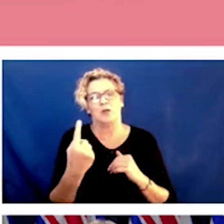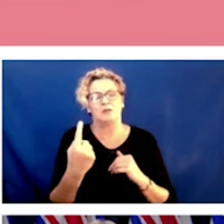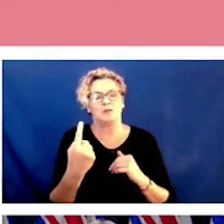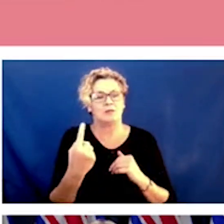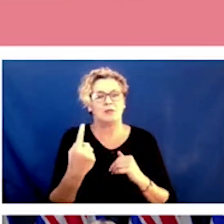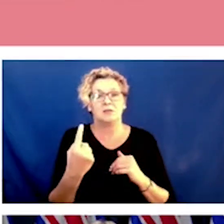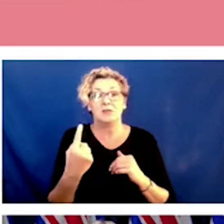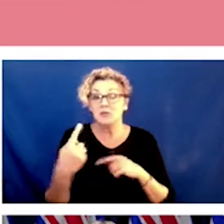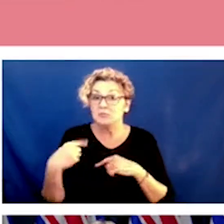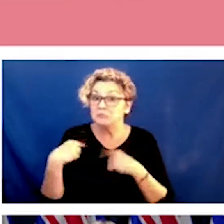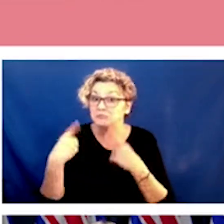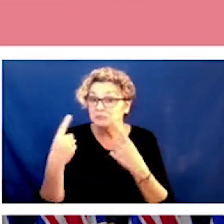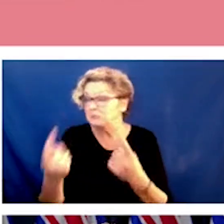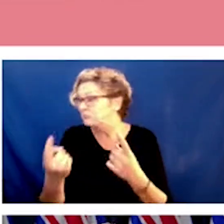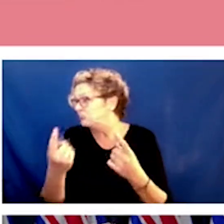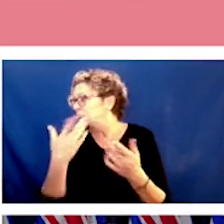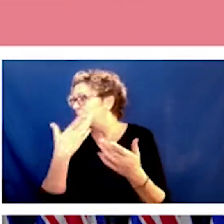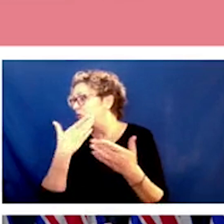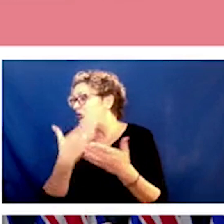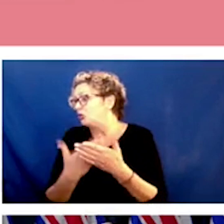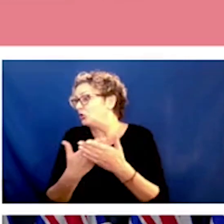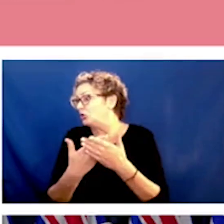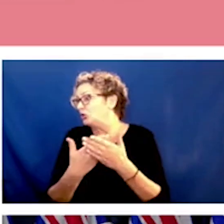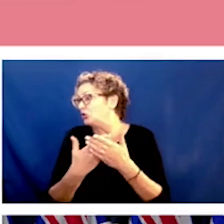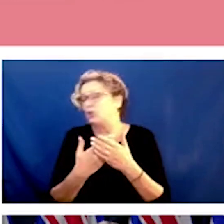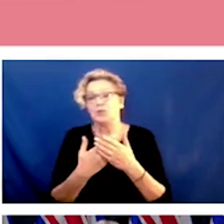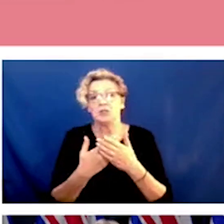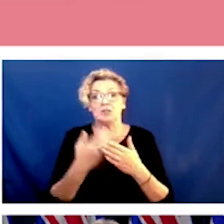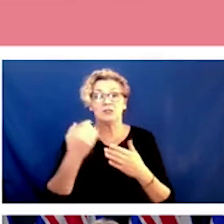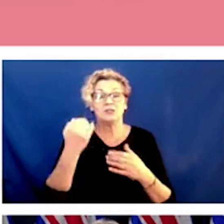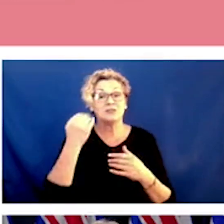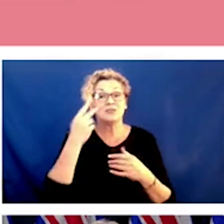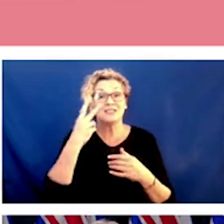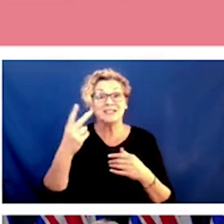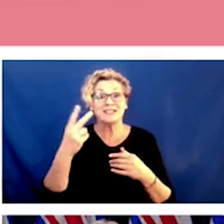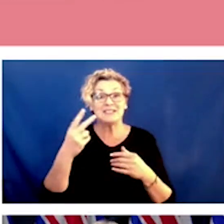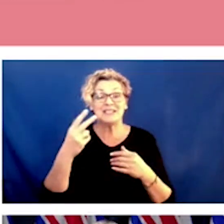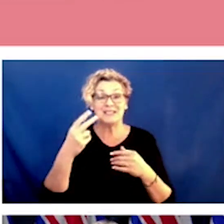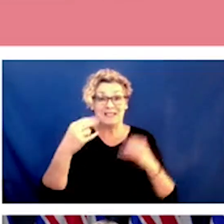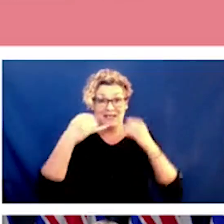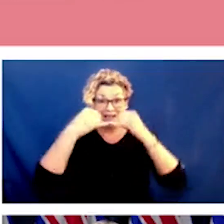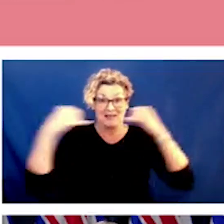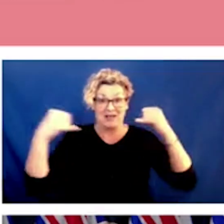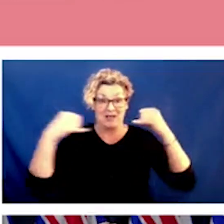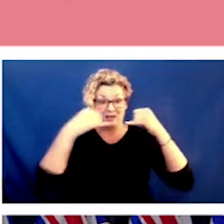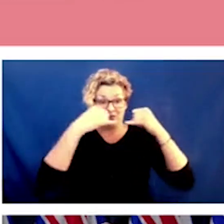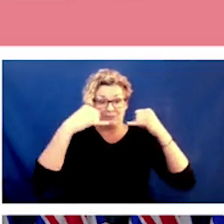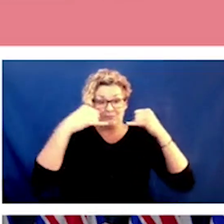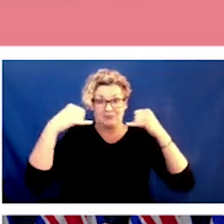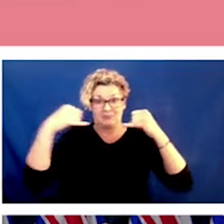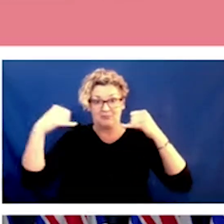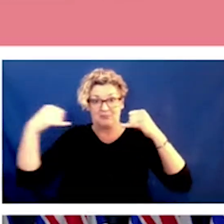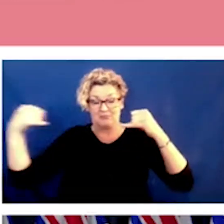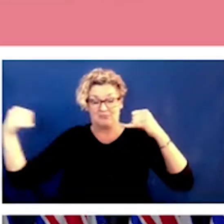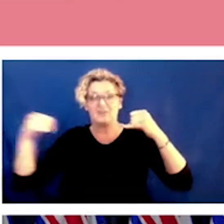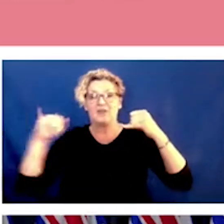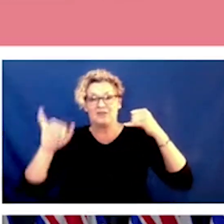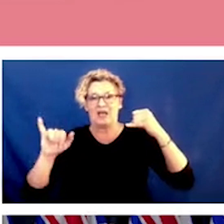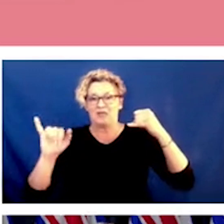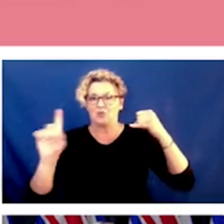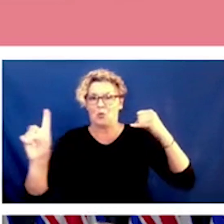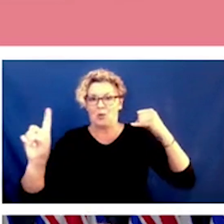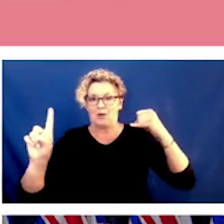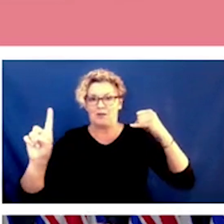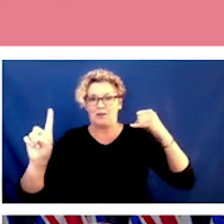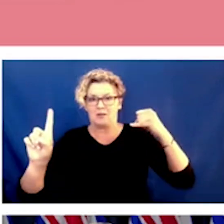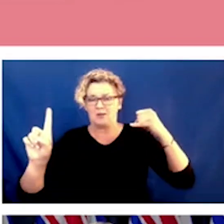slowly come down in the number of infectious contacts that each case generates. And what